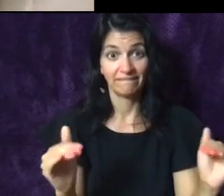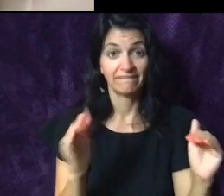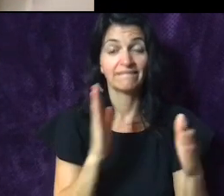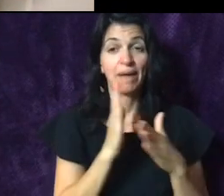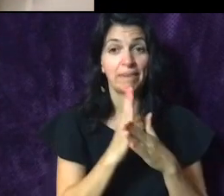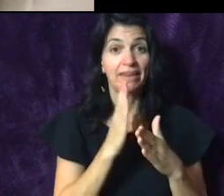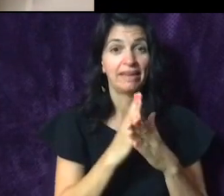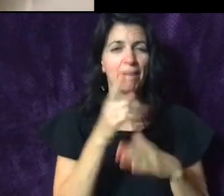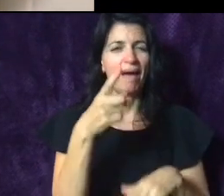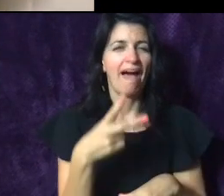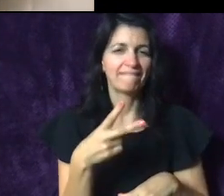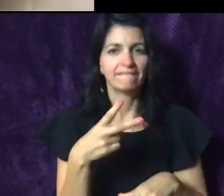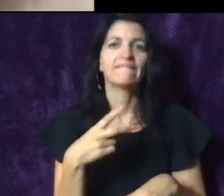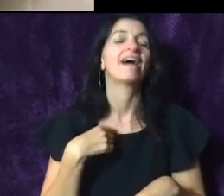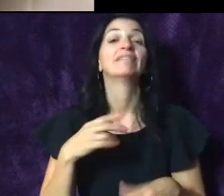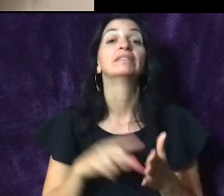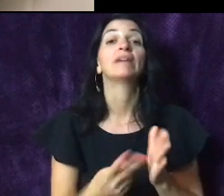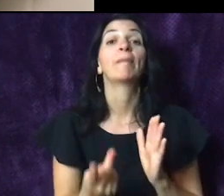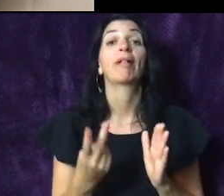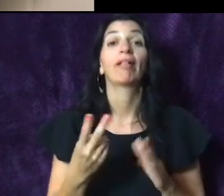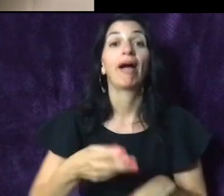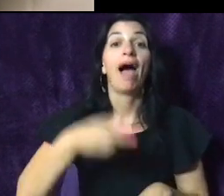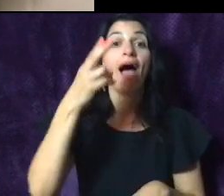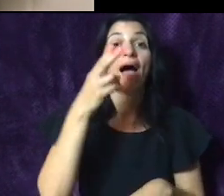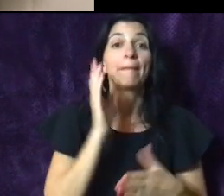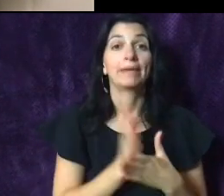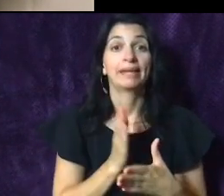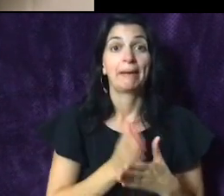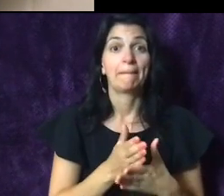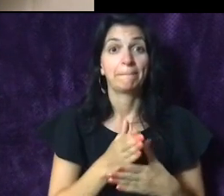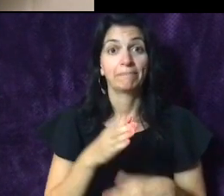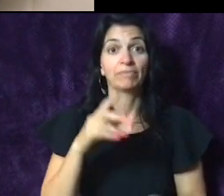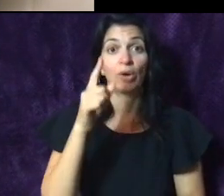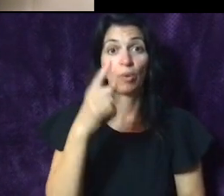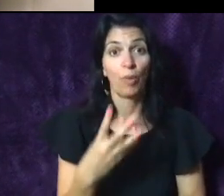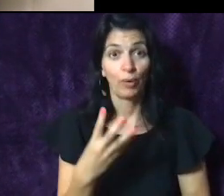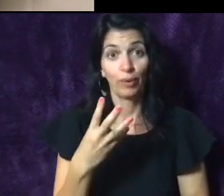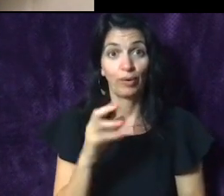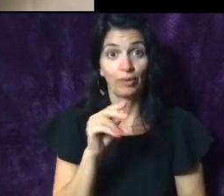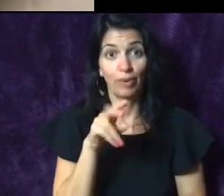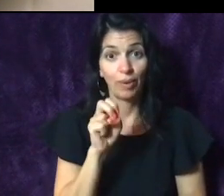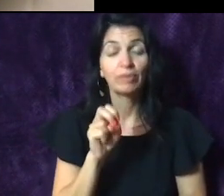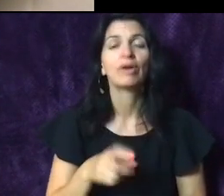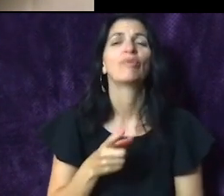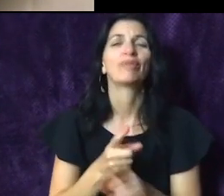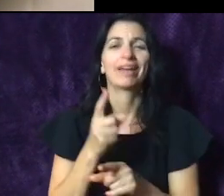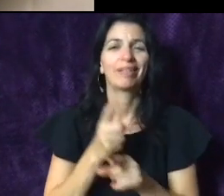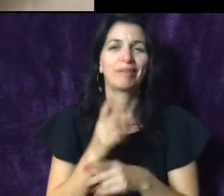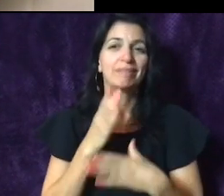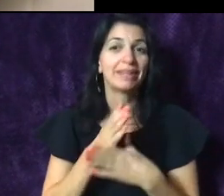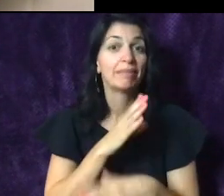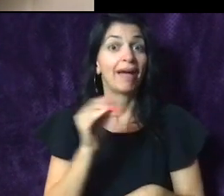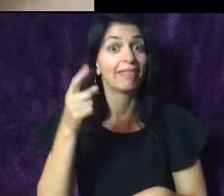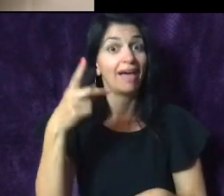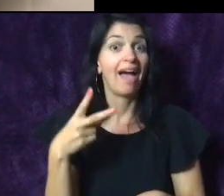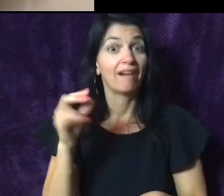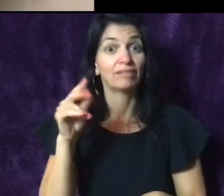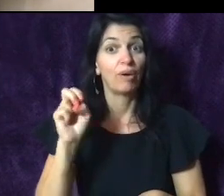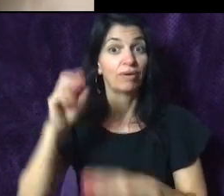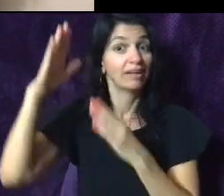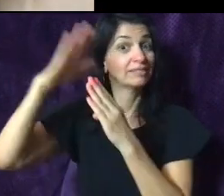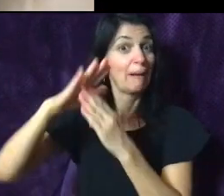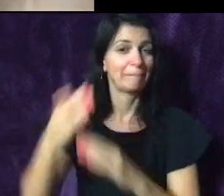medium half note, the double high medium quarter note, the regular medium, and the half note on